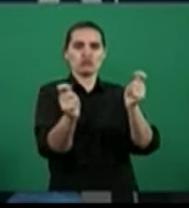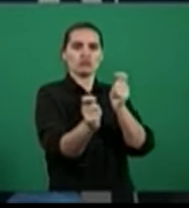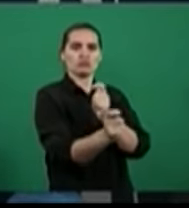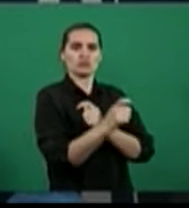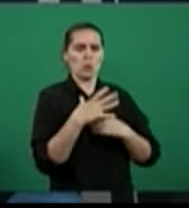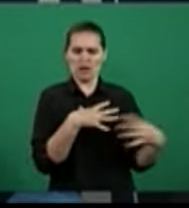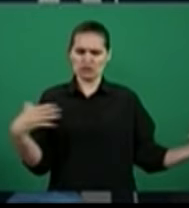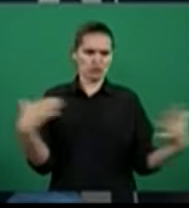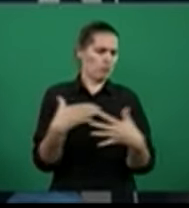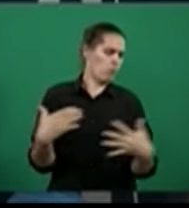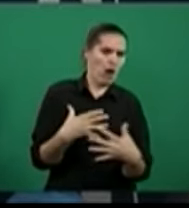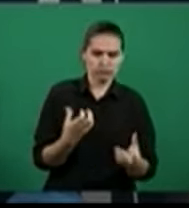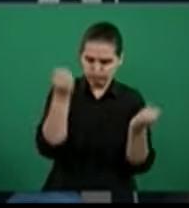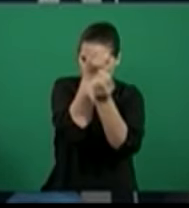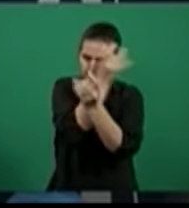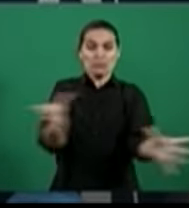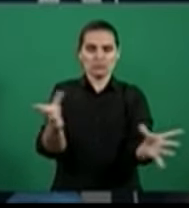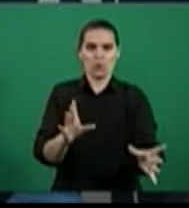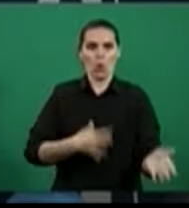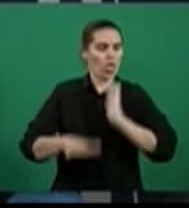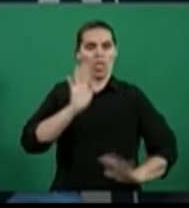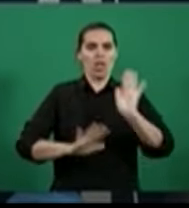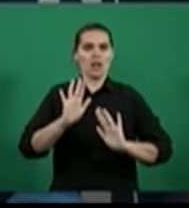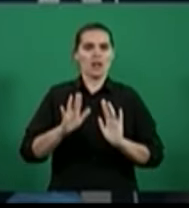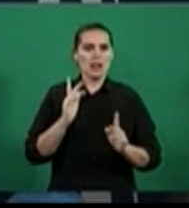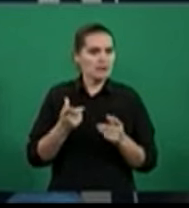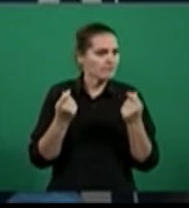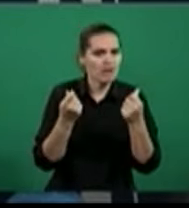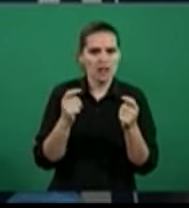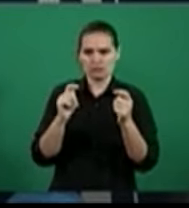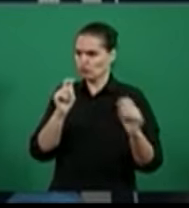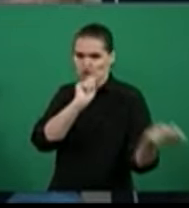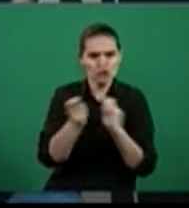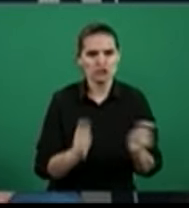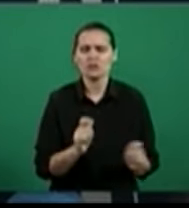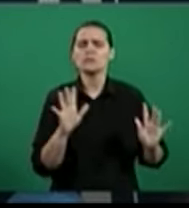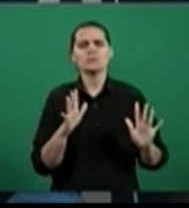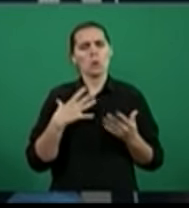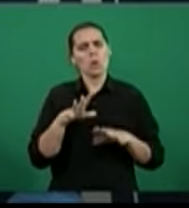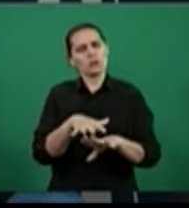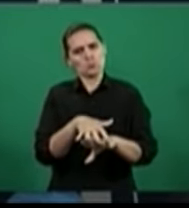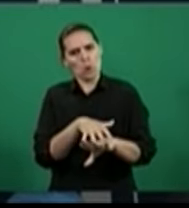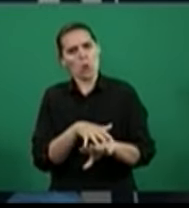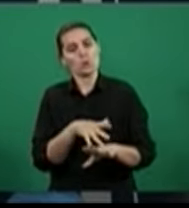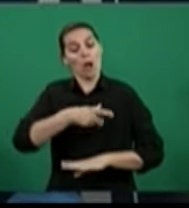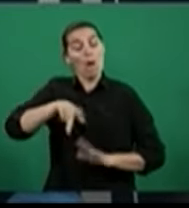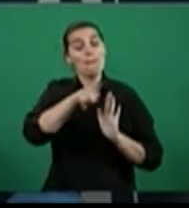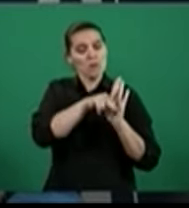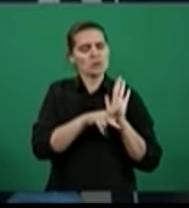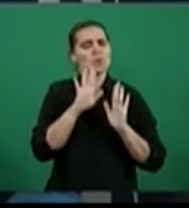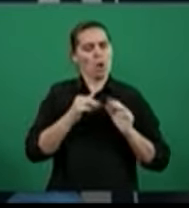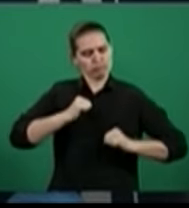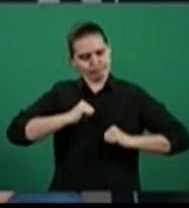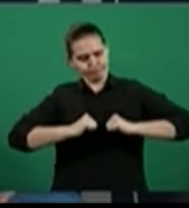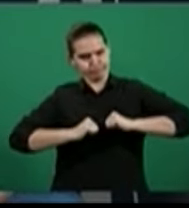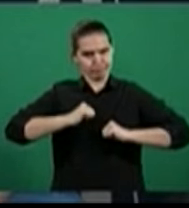to surprise anybody. We don't want to have a material change in financial conditions. And so the policy stance should continue to be captured by the